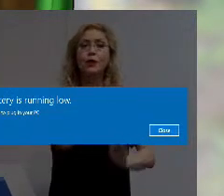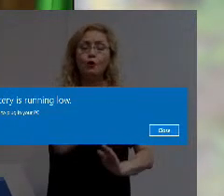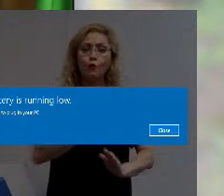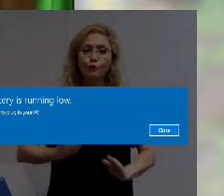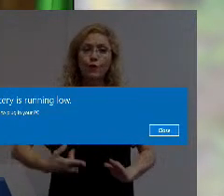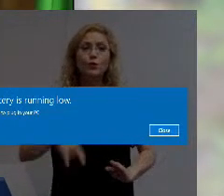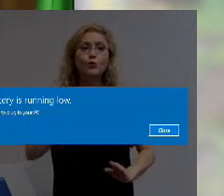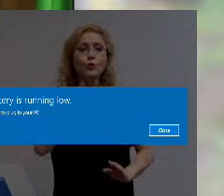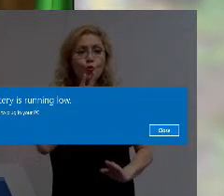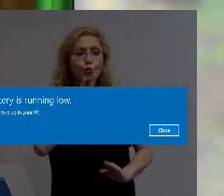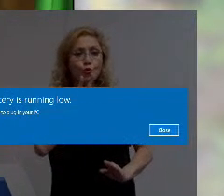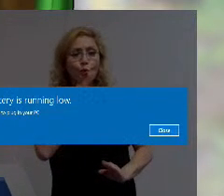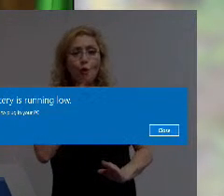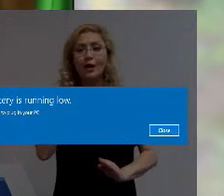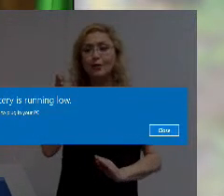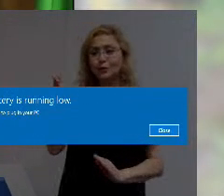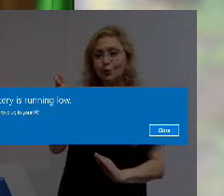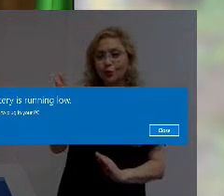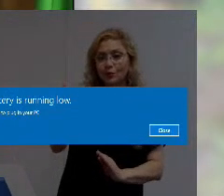and the